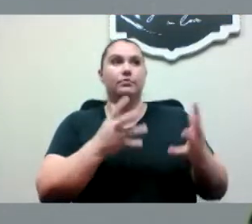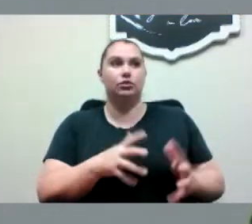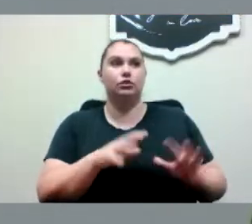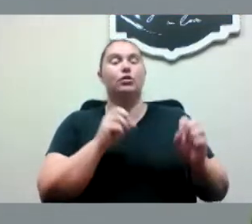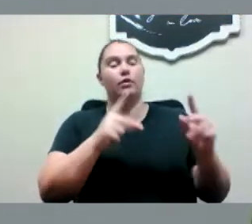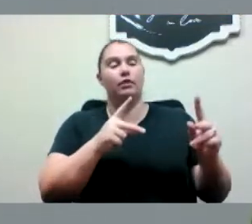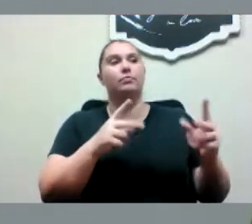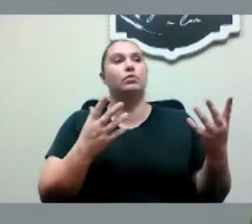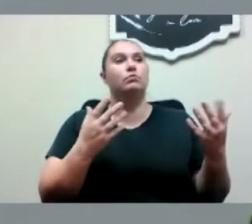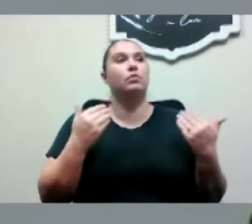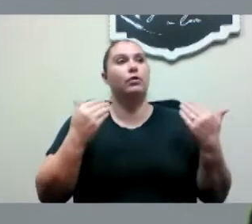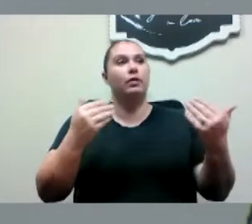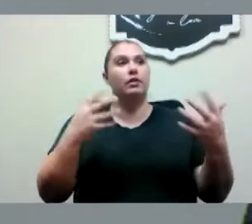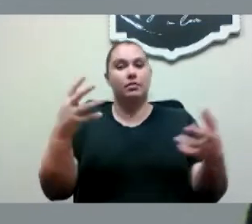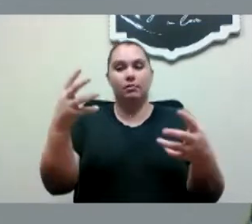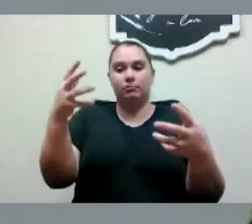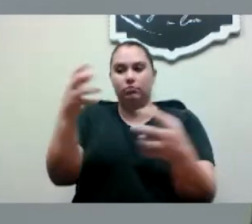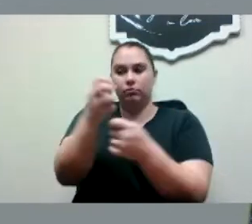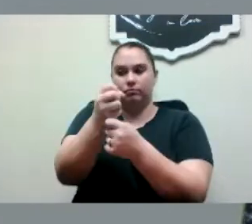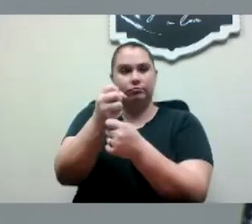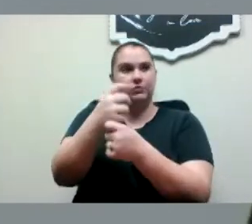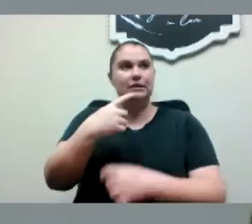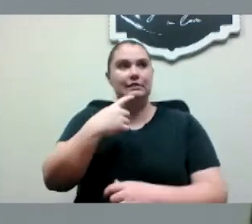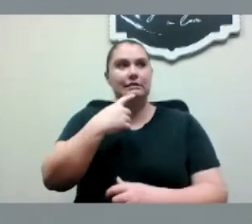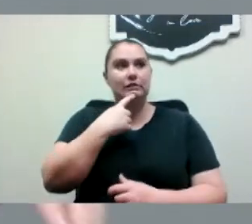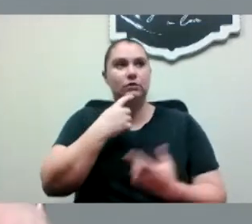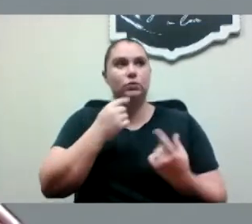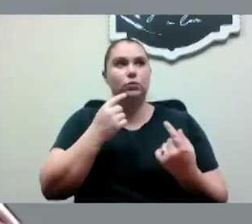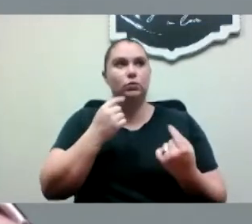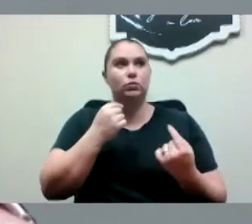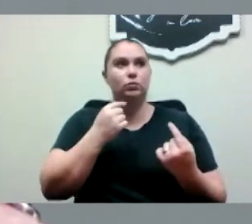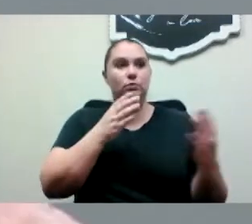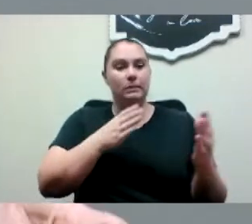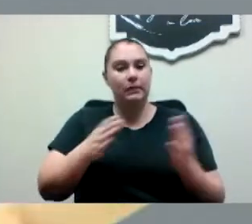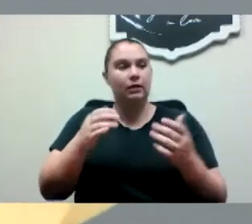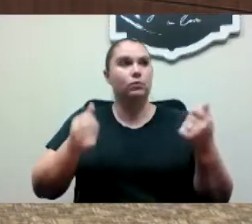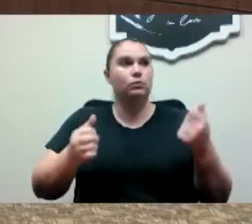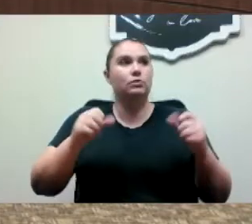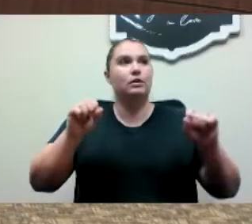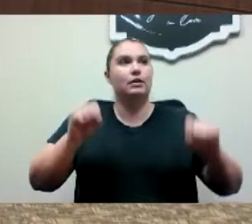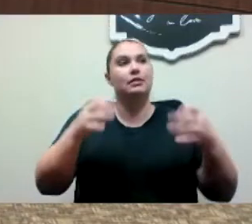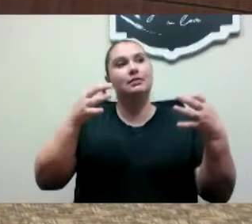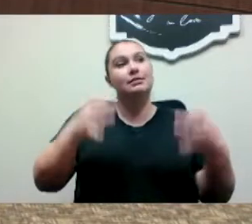Okay, well, I'll let you summarize where we are, and hopefully we can. All right, I will.